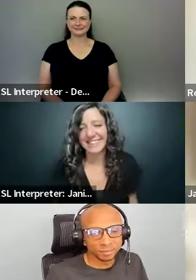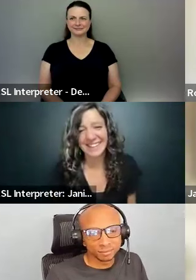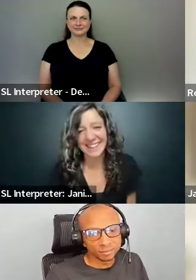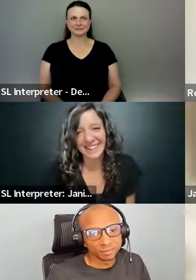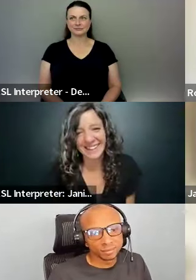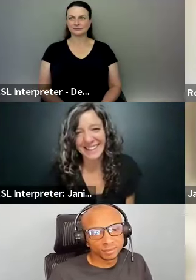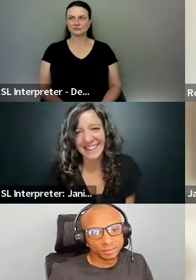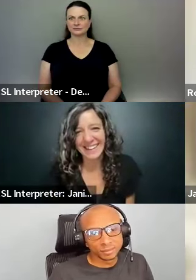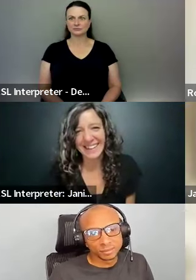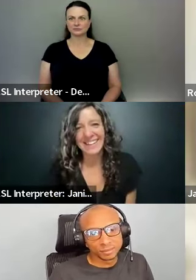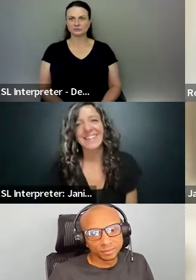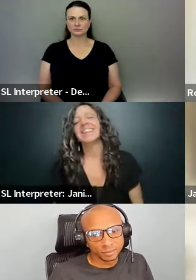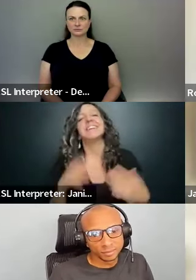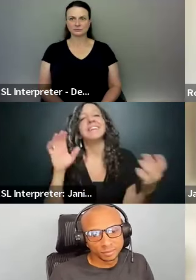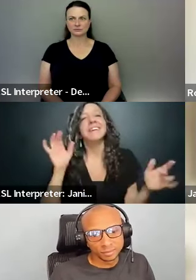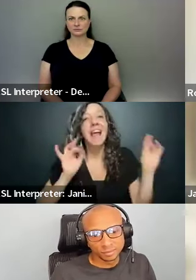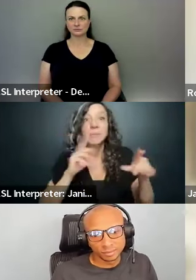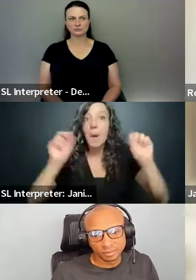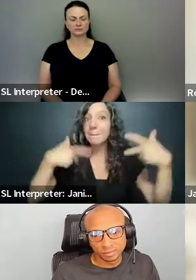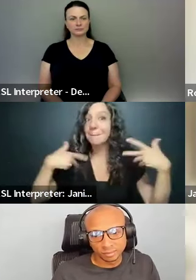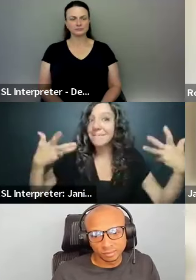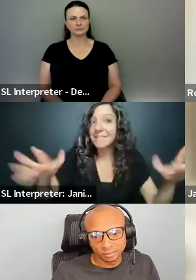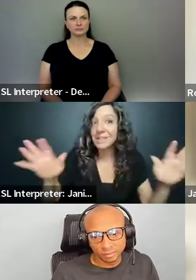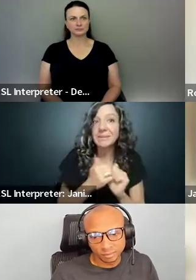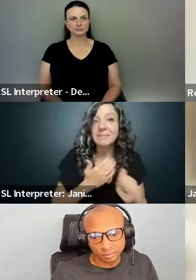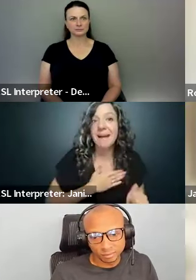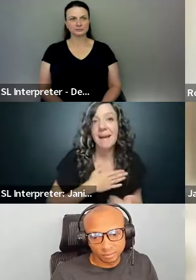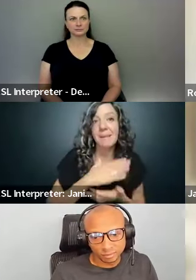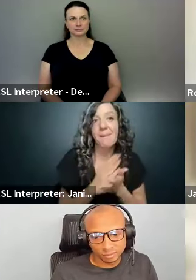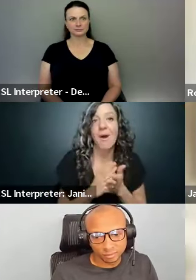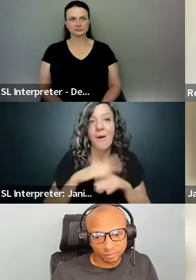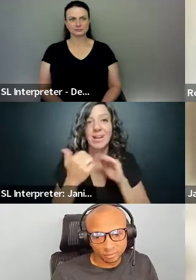Okay, so that's, I'm done with my section.